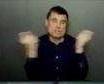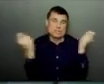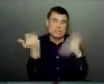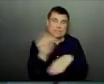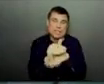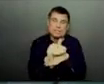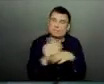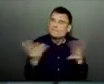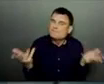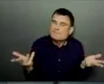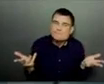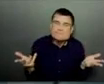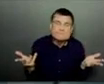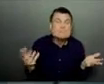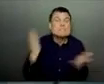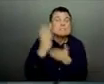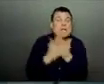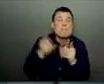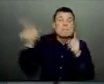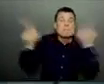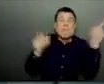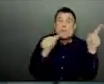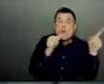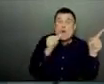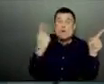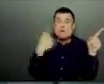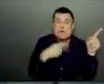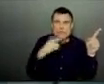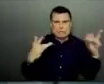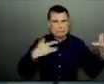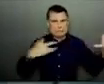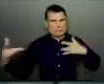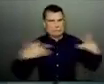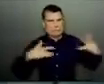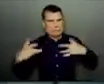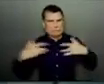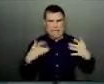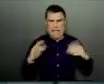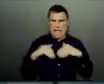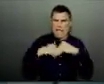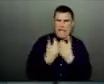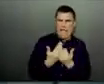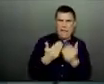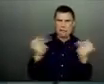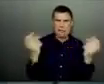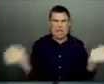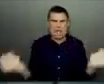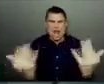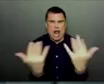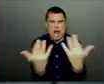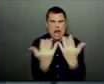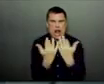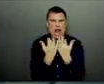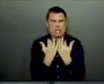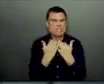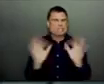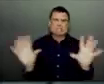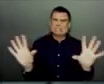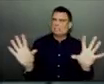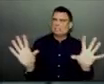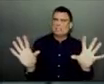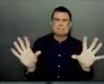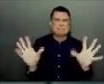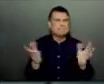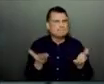about their ability to manage those situations, particularly on a night like tonight when there was a build-up